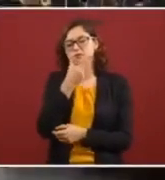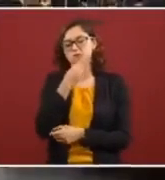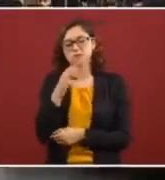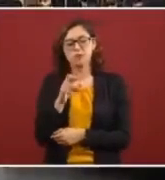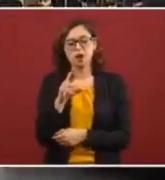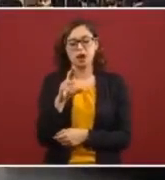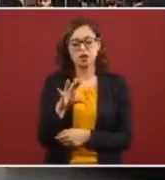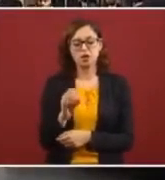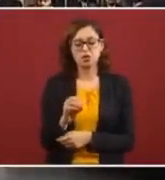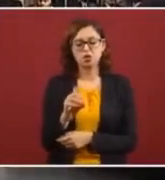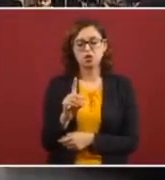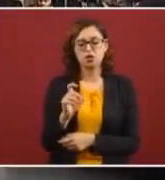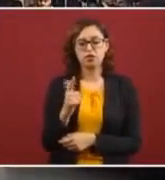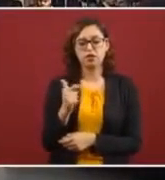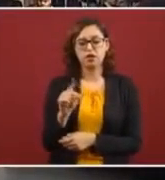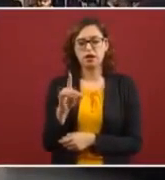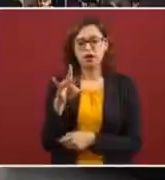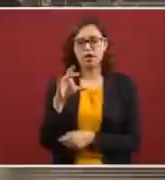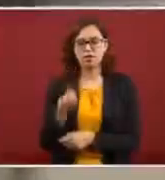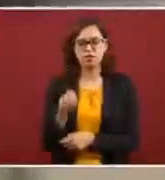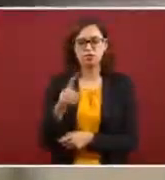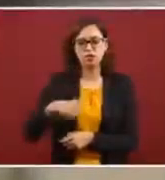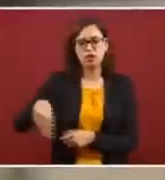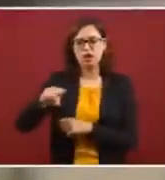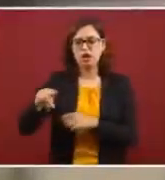And they celebrated